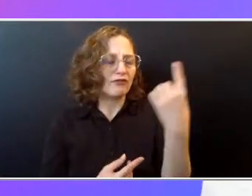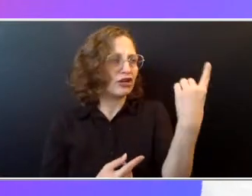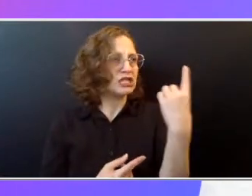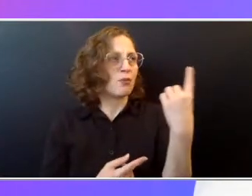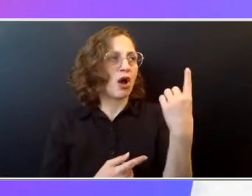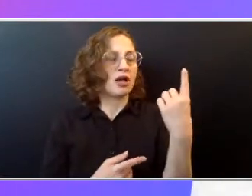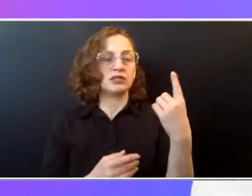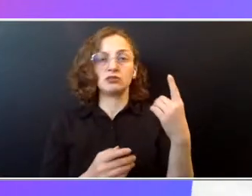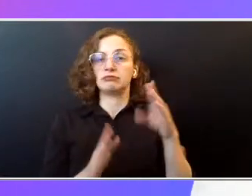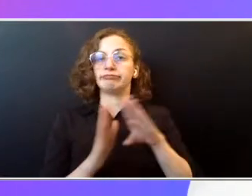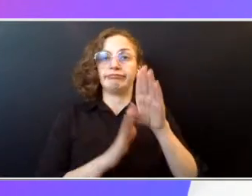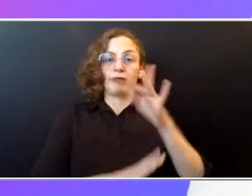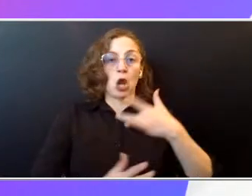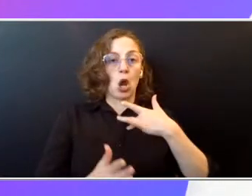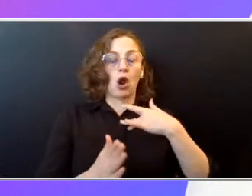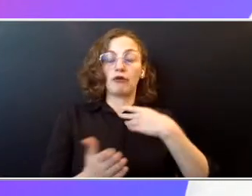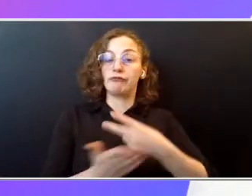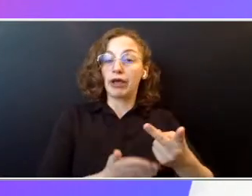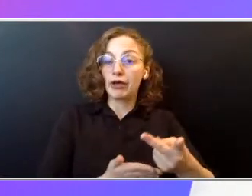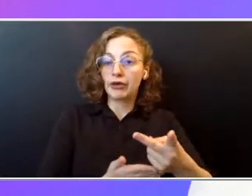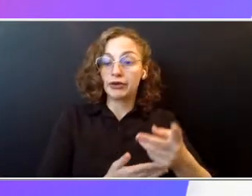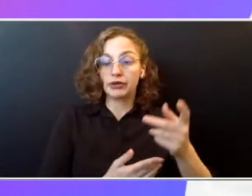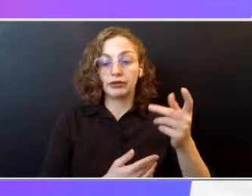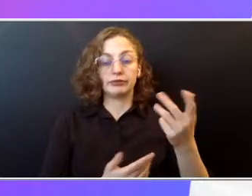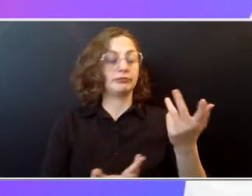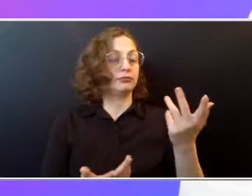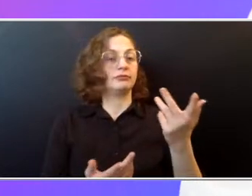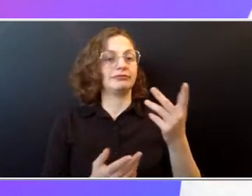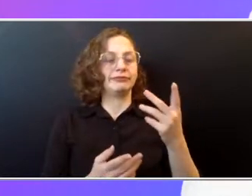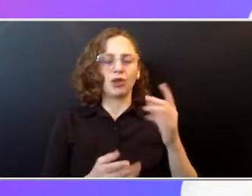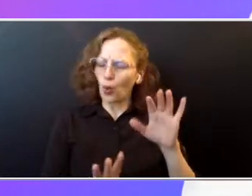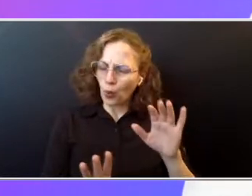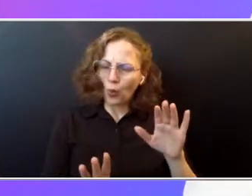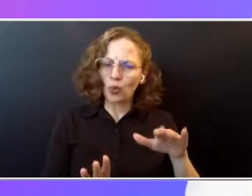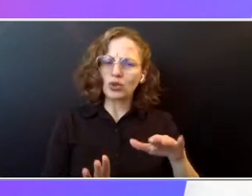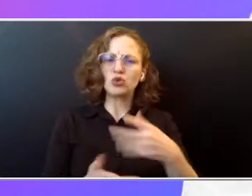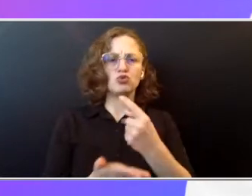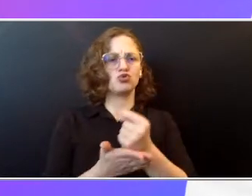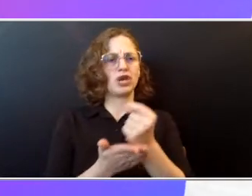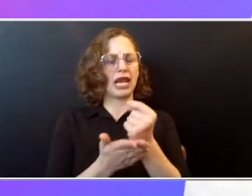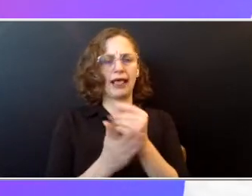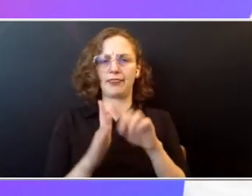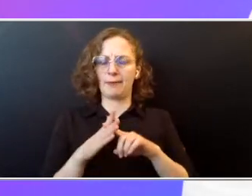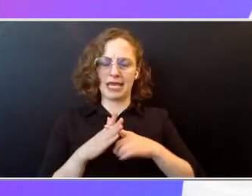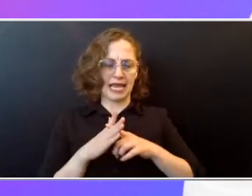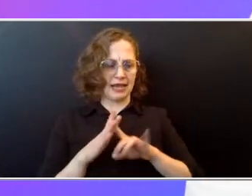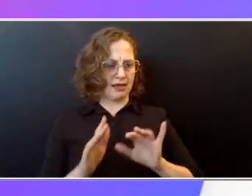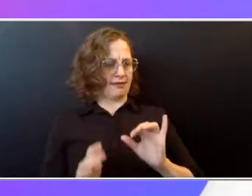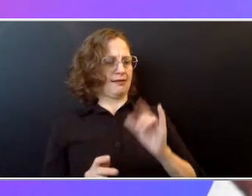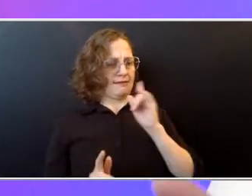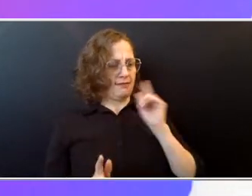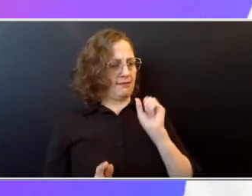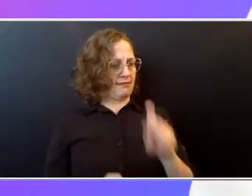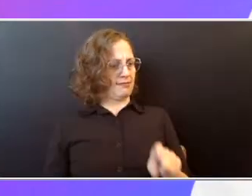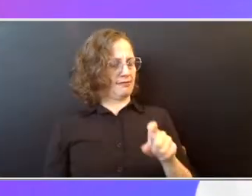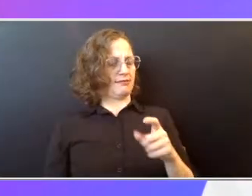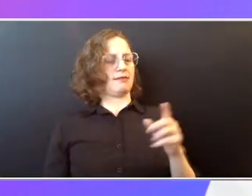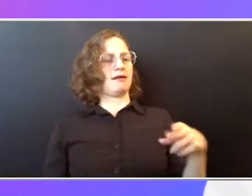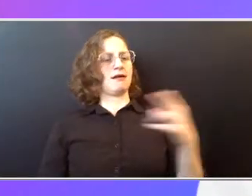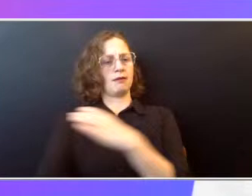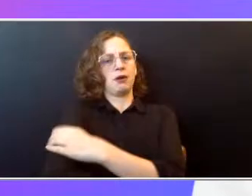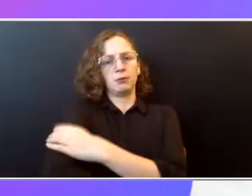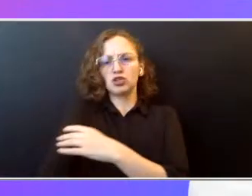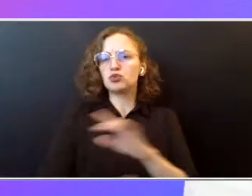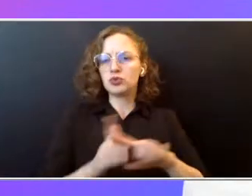in the beginning to slow the progression of that disease effect. And the same thing should be with bad cholesterol in these patients, particularly with